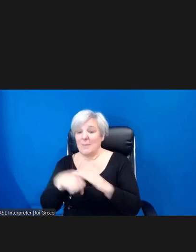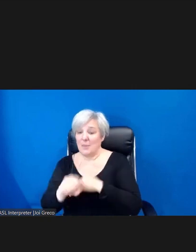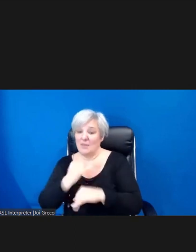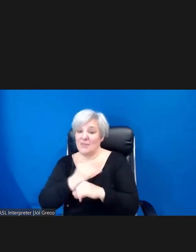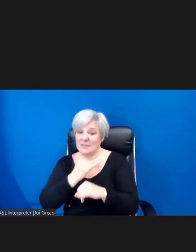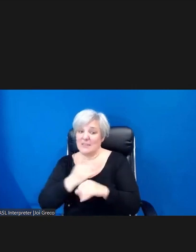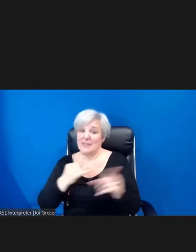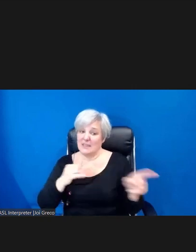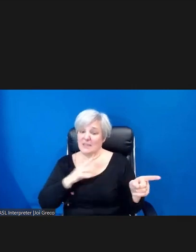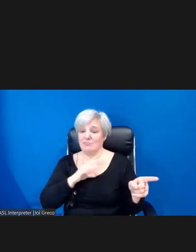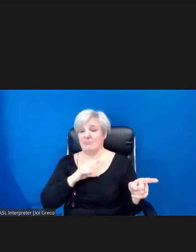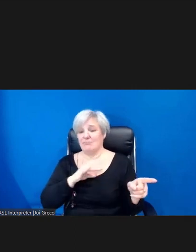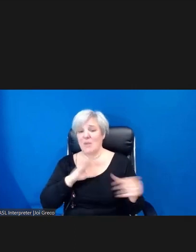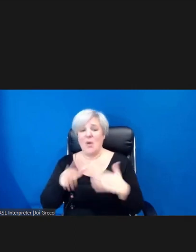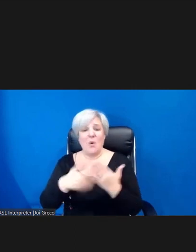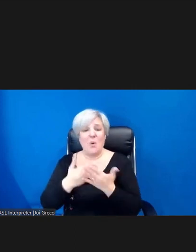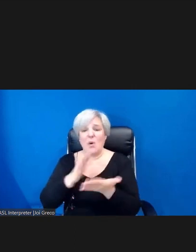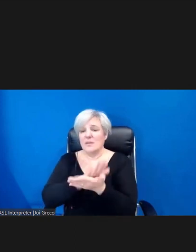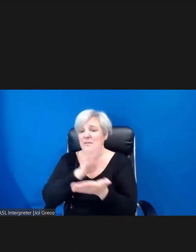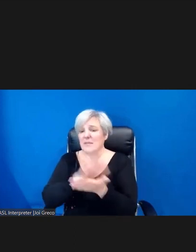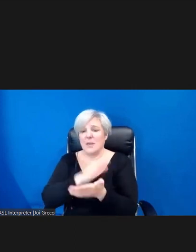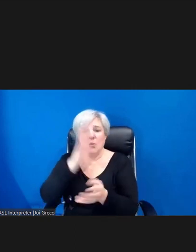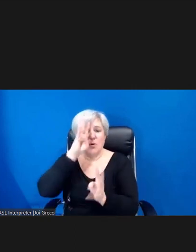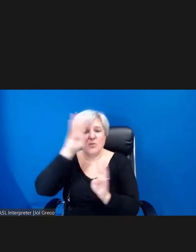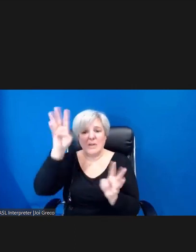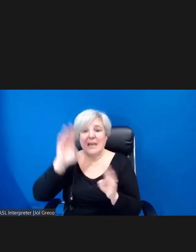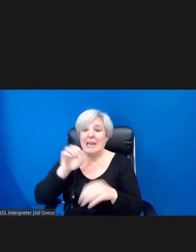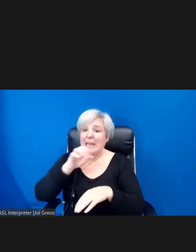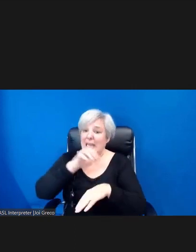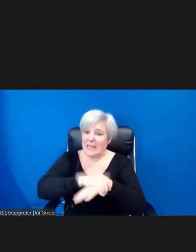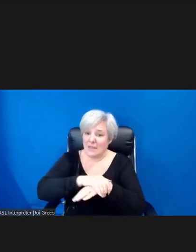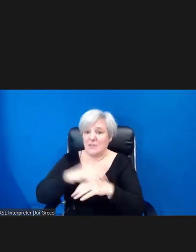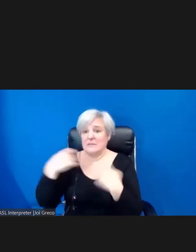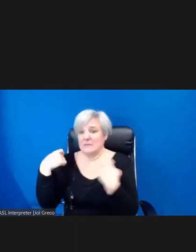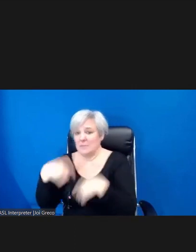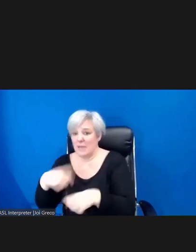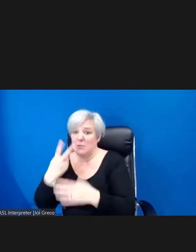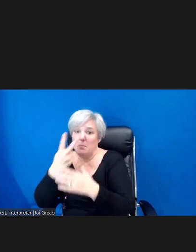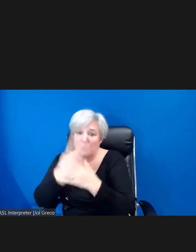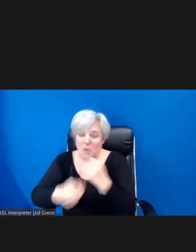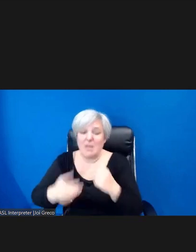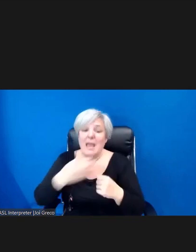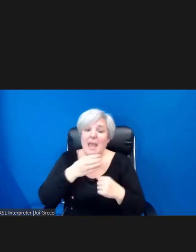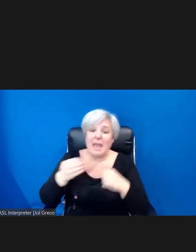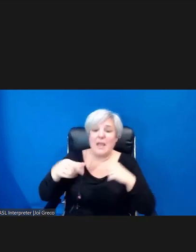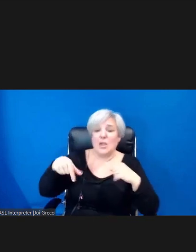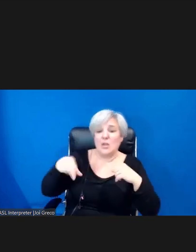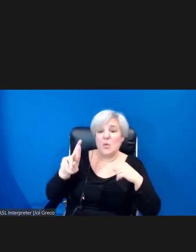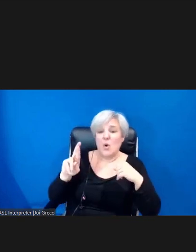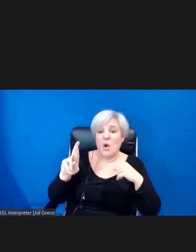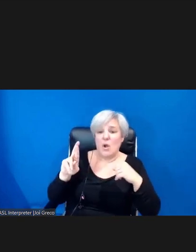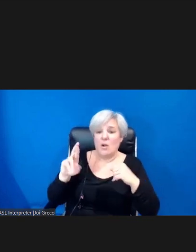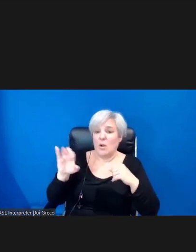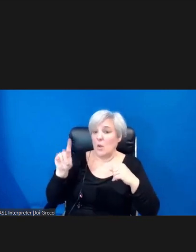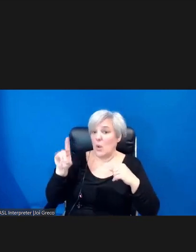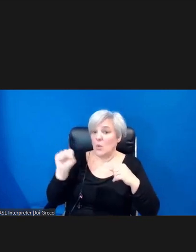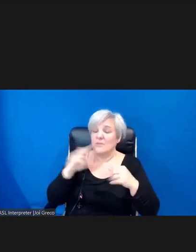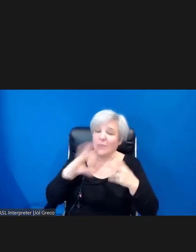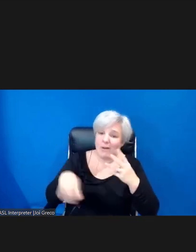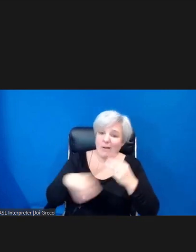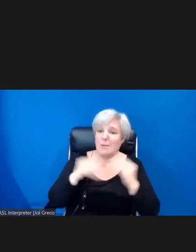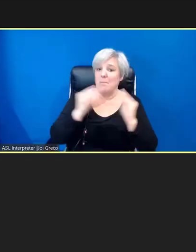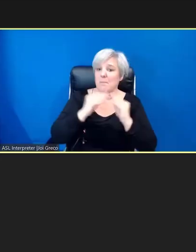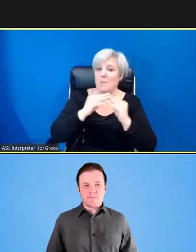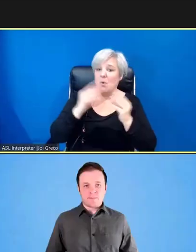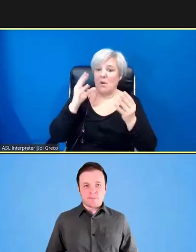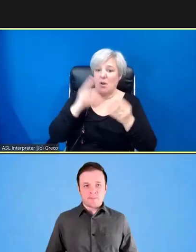facilities. All documents were created in both English and Spanish and contain QR codes for additional learning. I